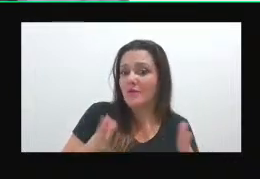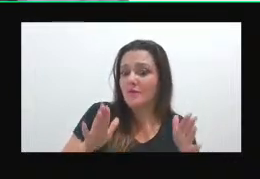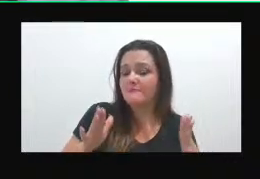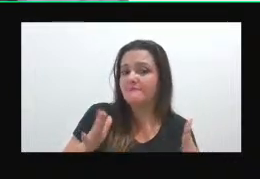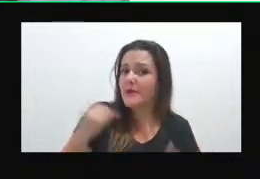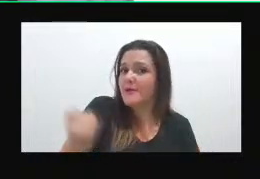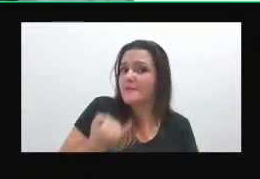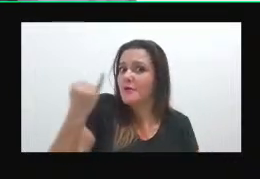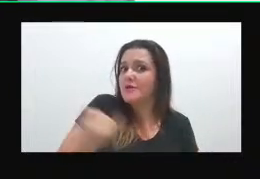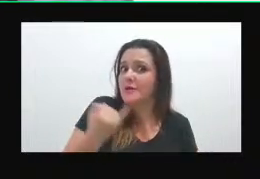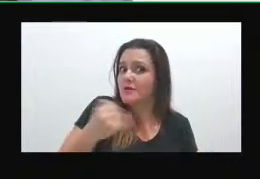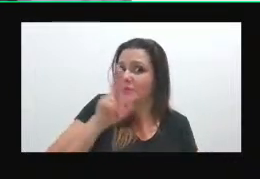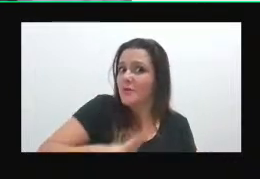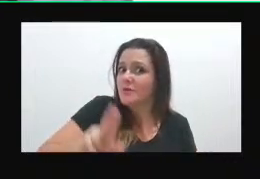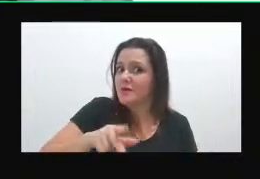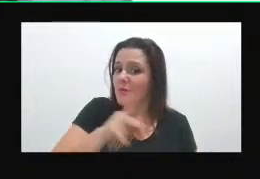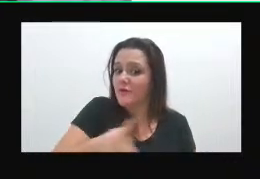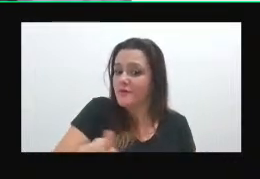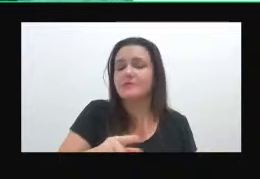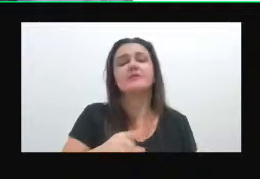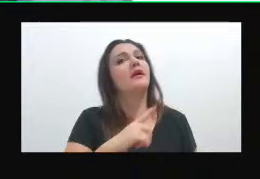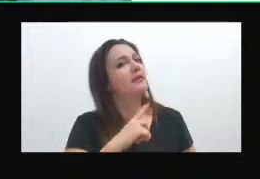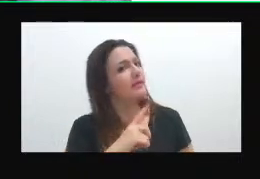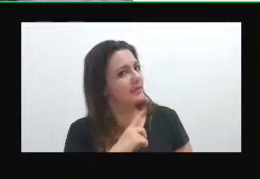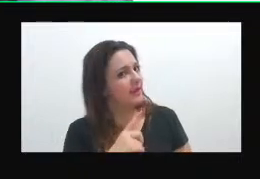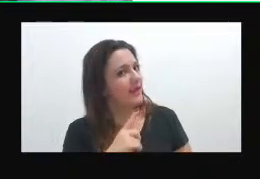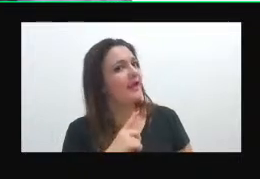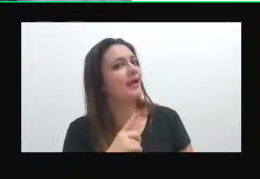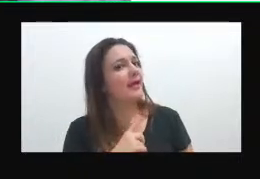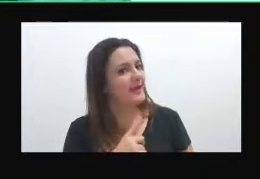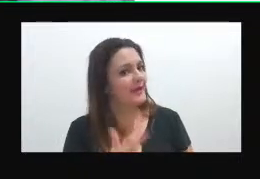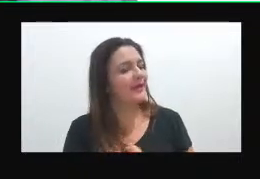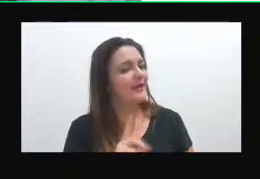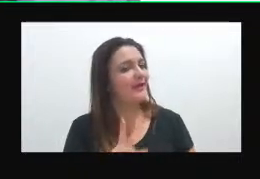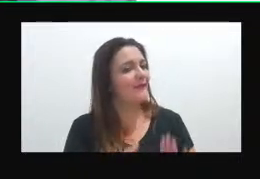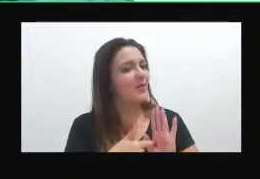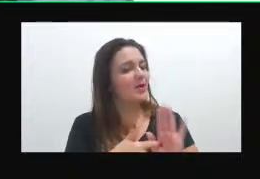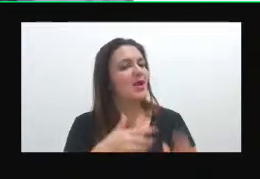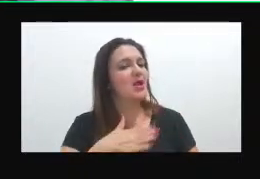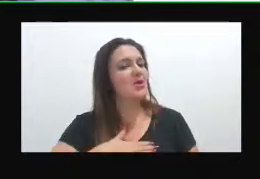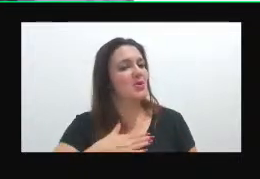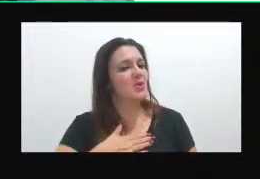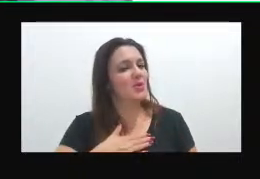that I've liked for some time now, which is called udio.com,